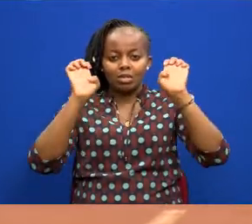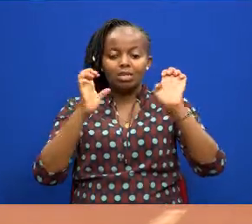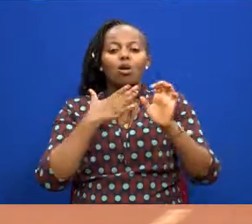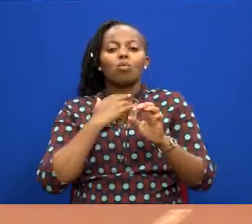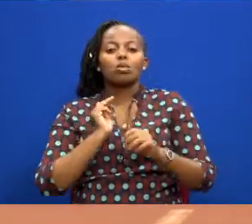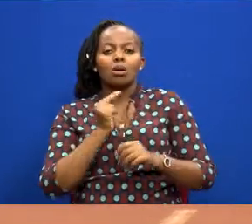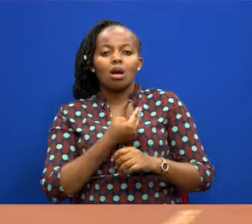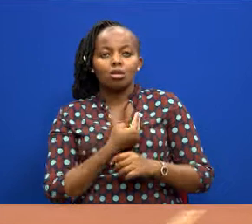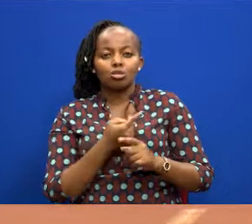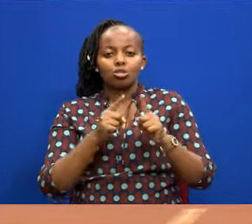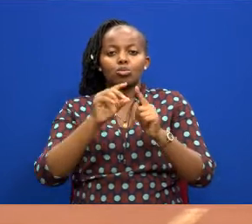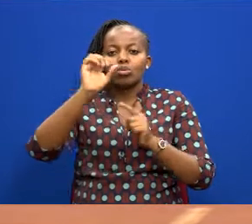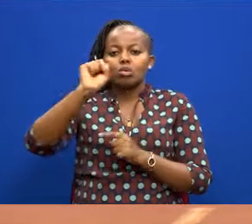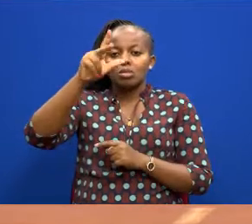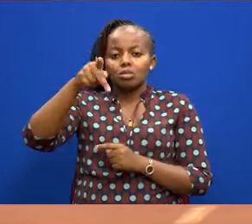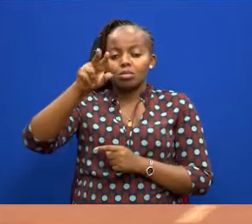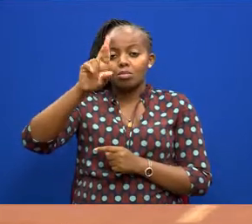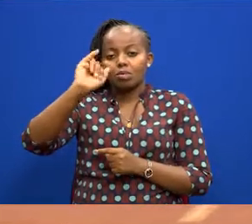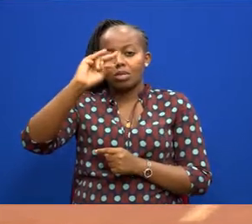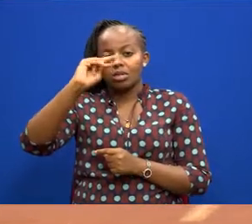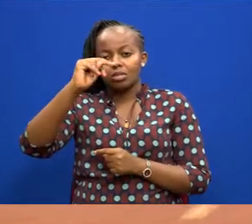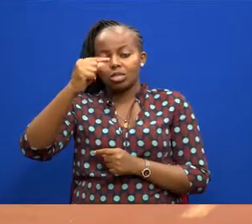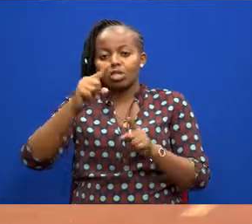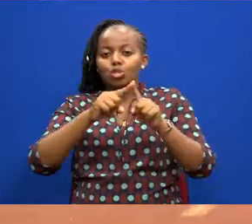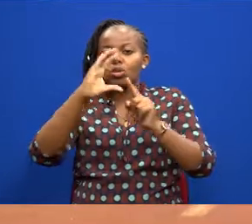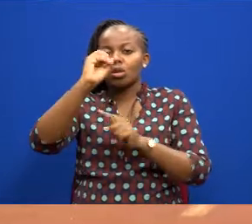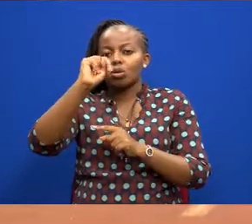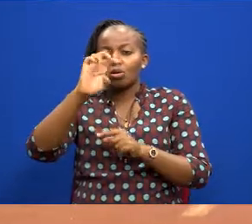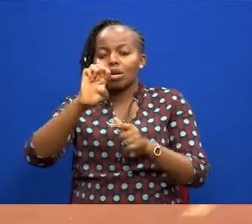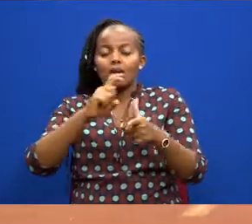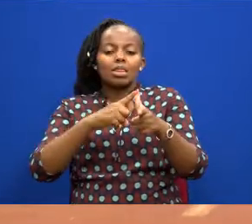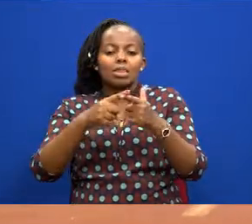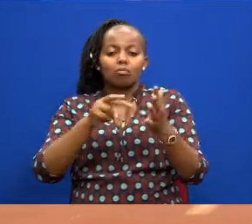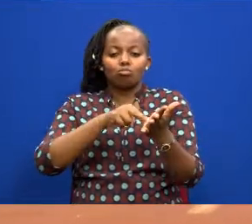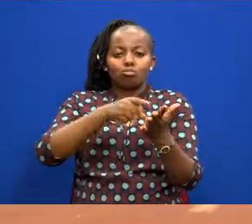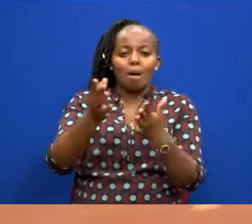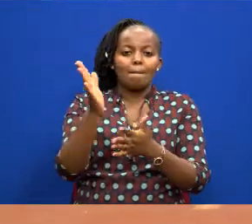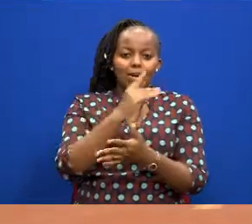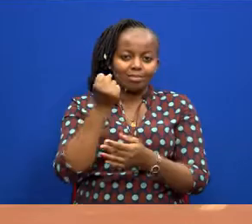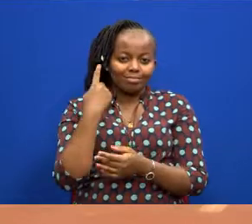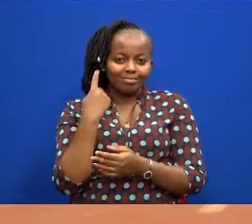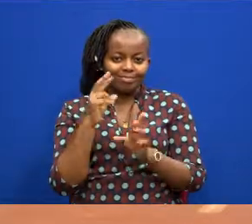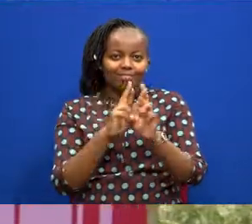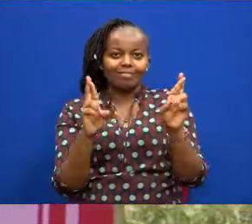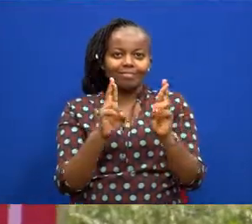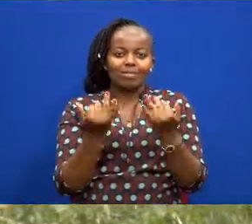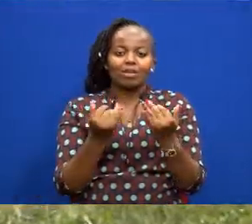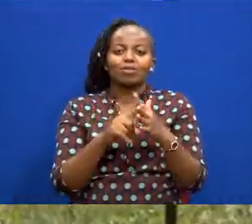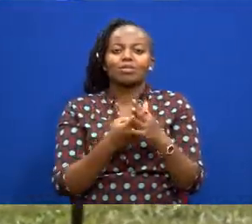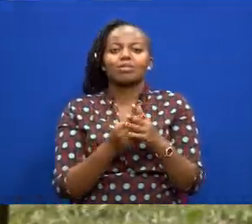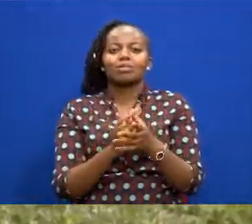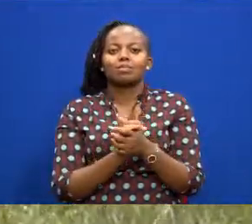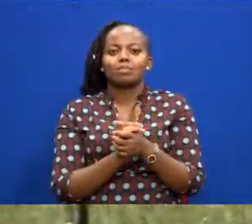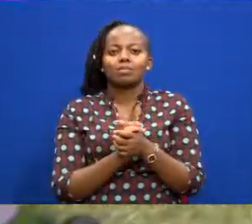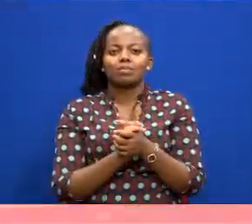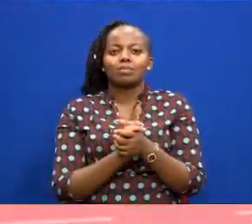to sprint to the orange cone and walk back to the starting line. Are we fired up, guys? Yeah. Let's do this. Let's